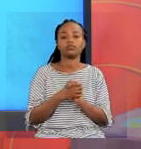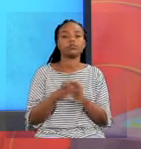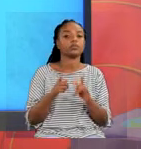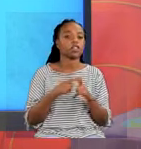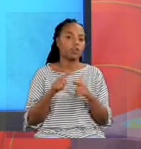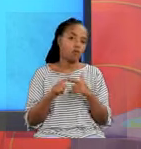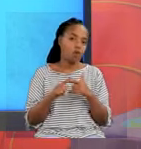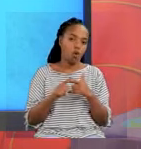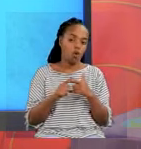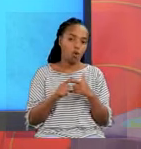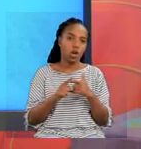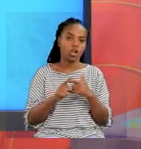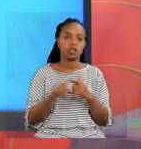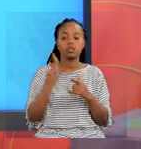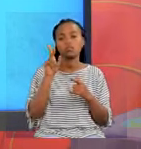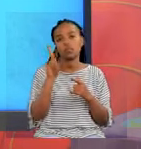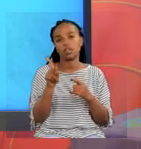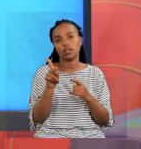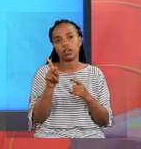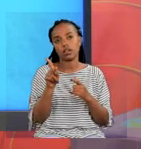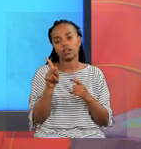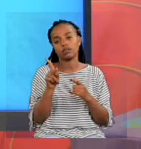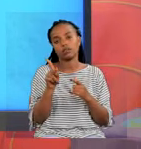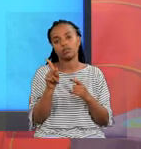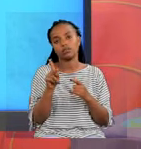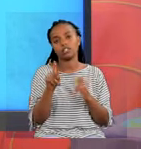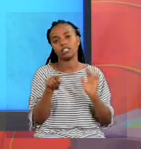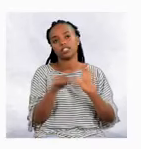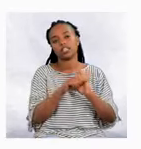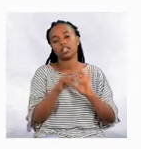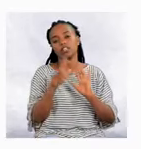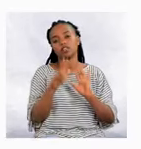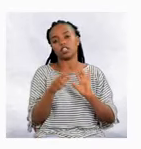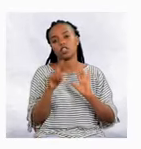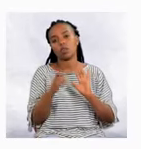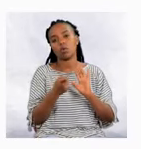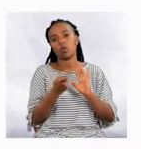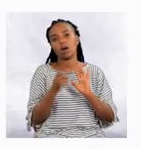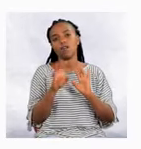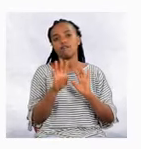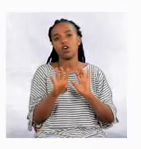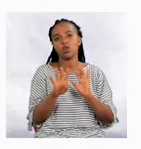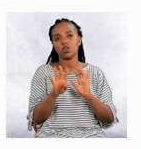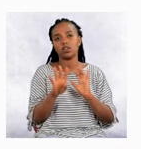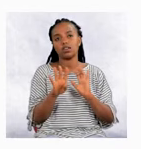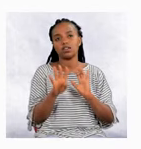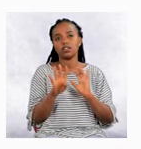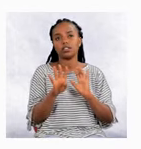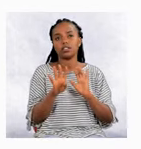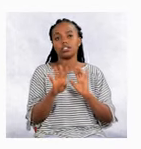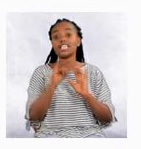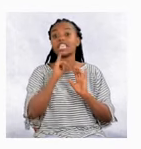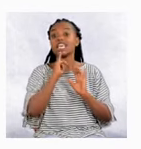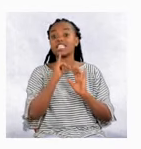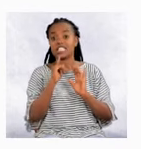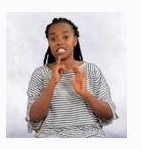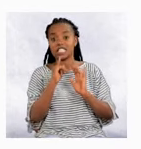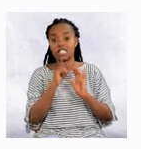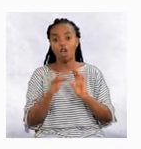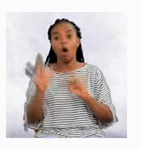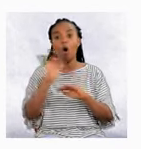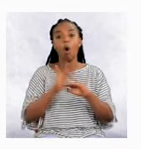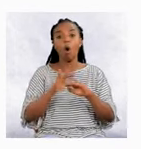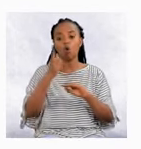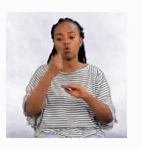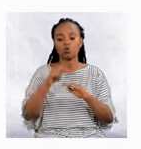Therefore, P negative 3, 4 is on the